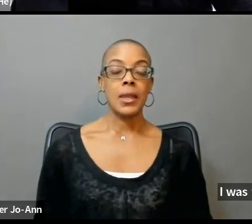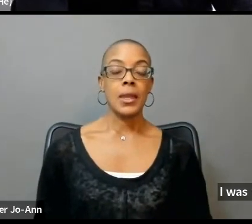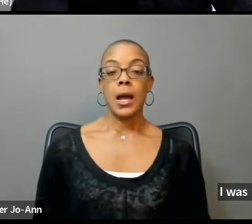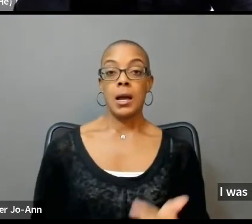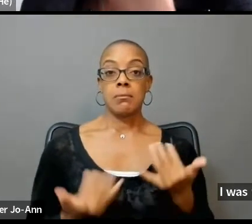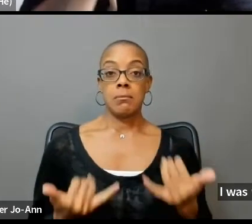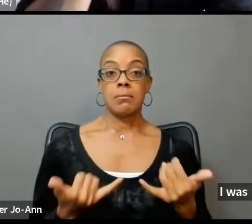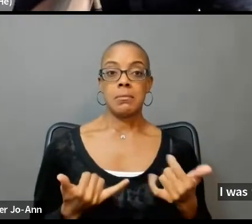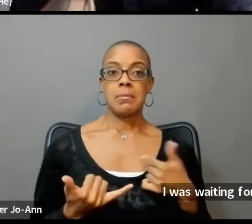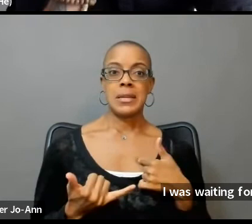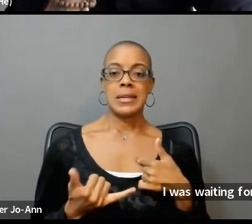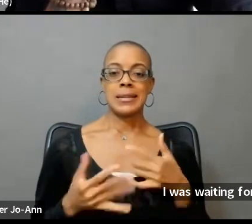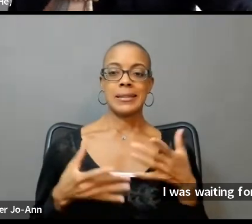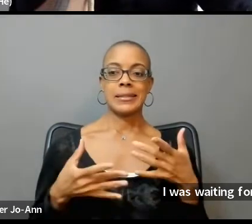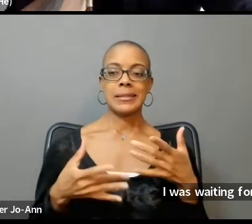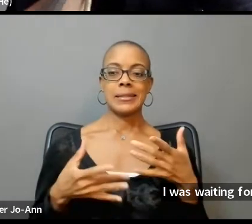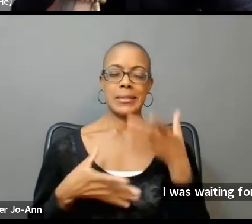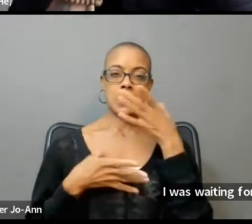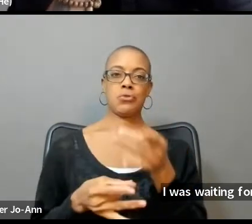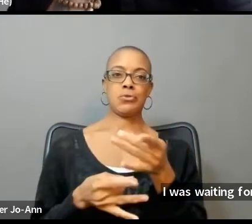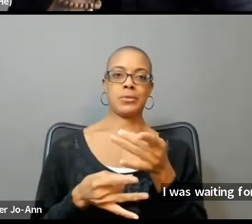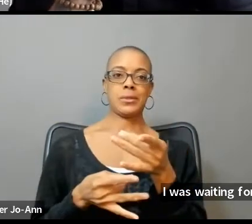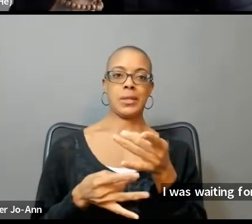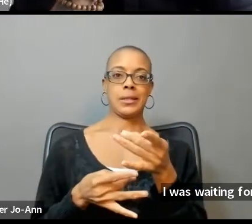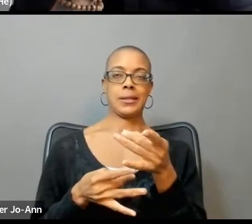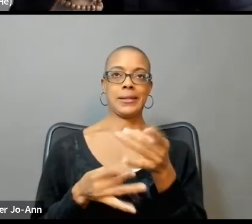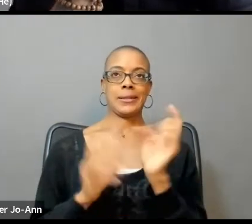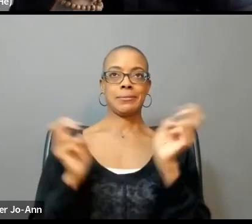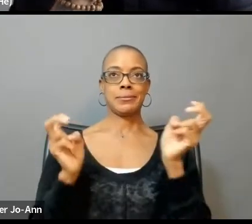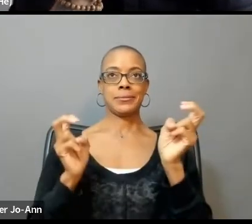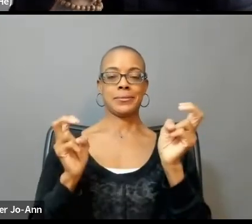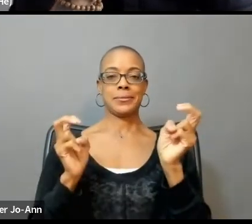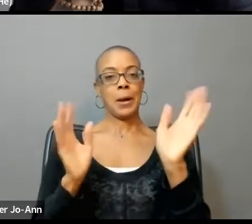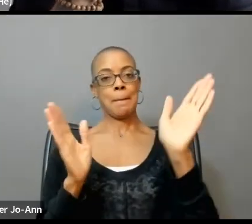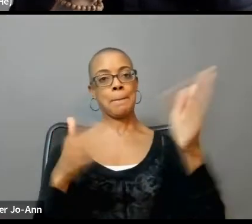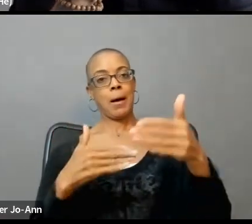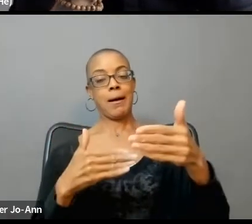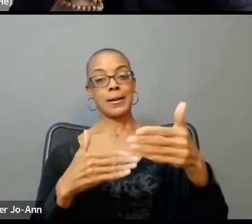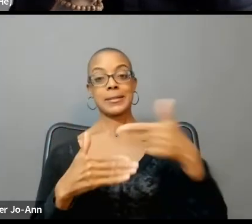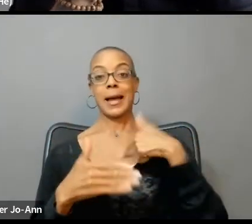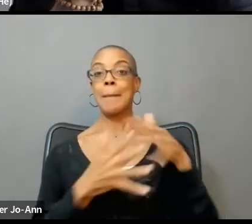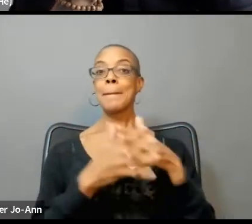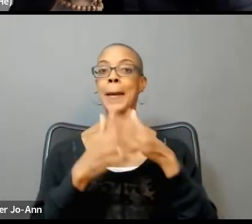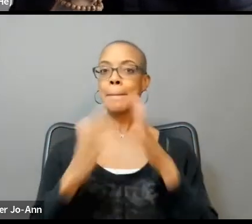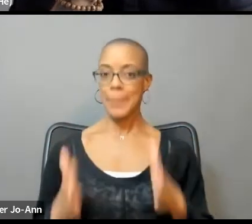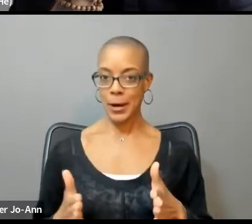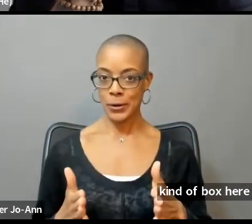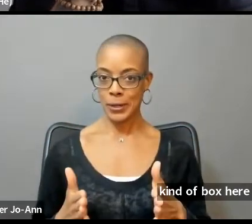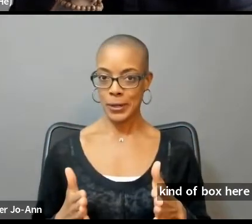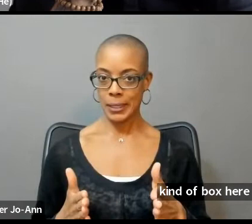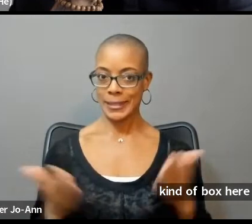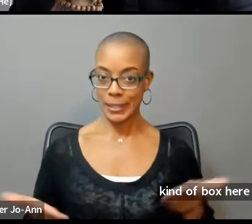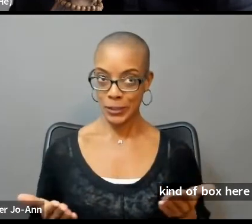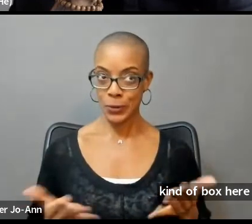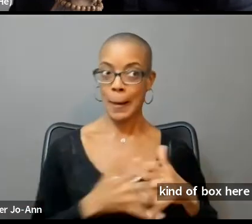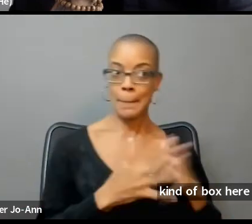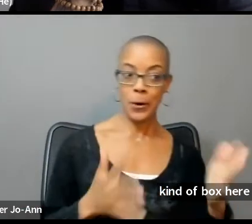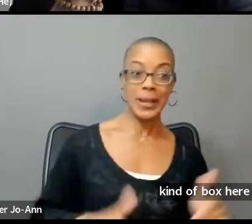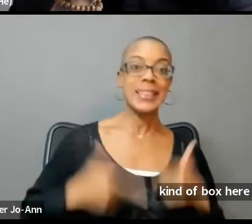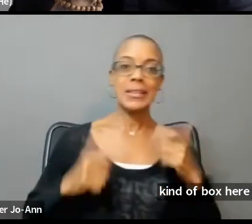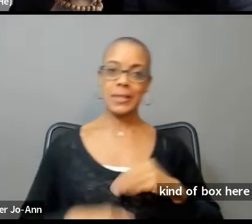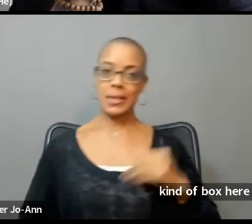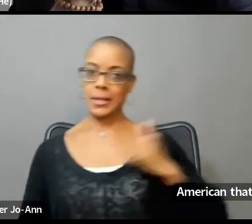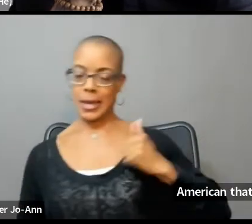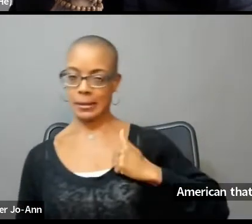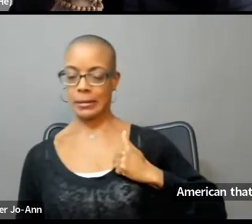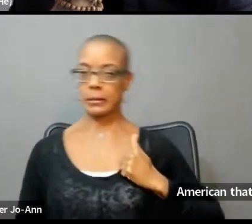interesting kind of box here for this conversation because I'm the American that's in the room that actually lives in Canada.